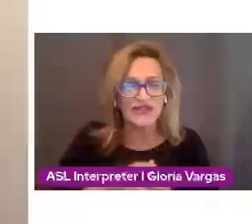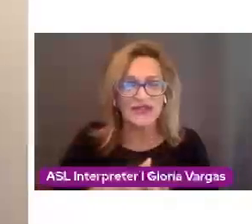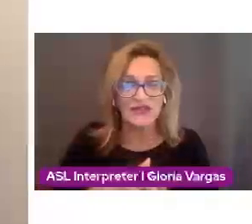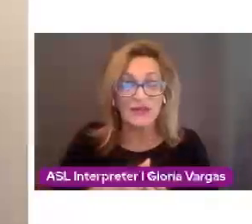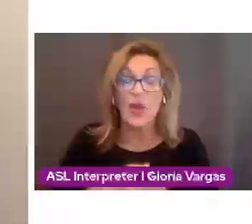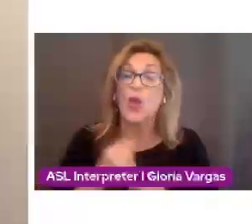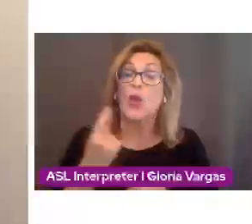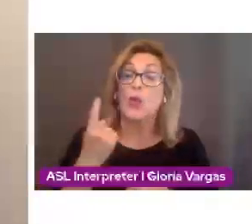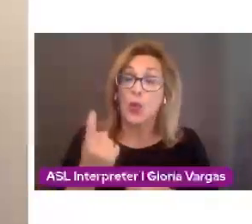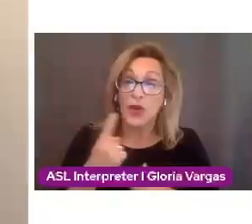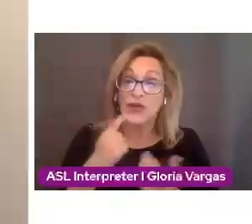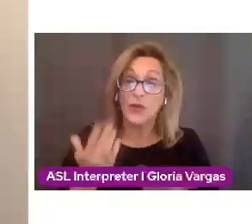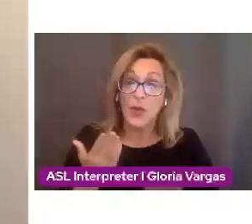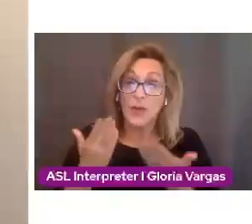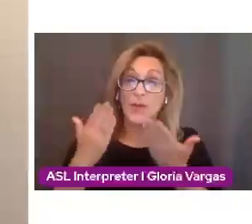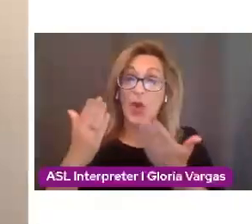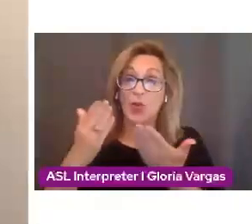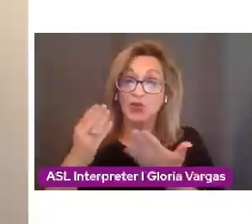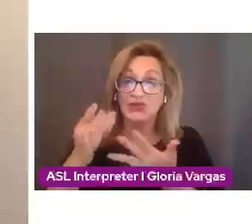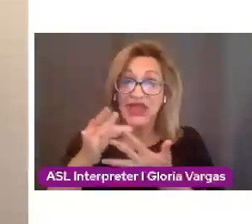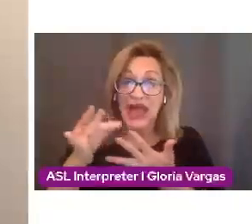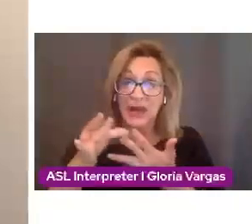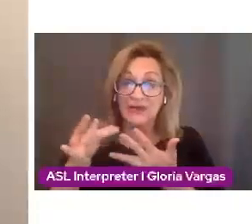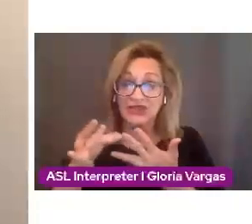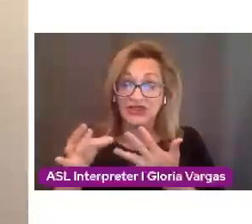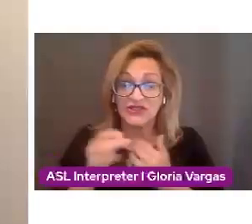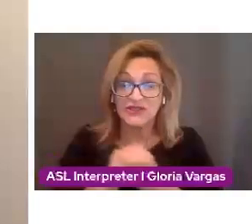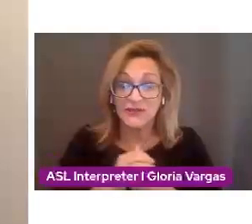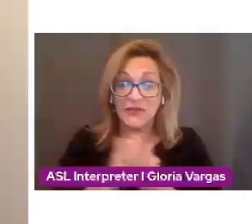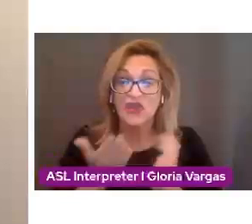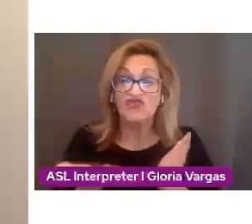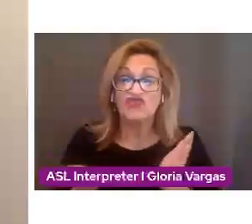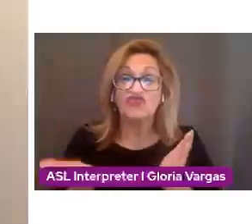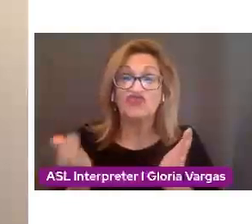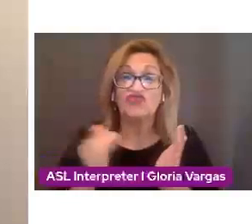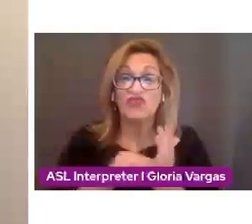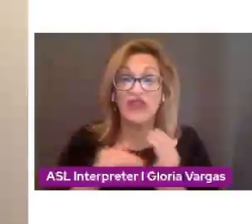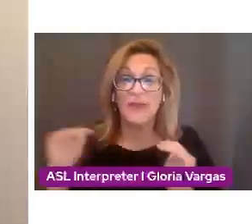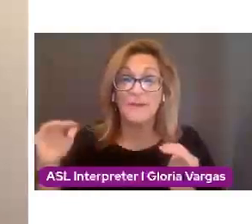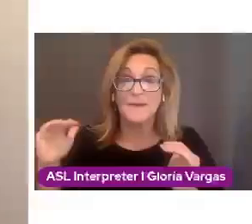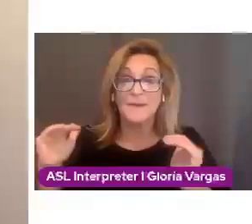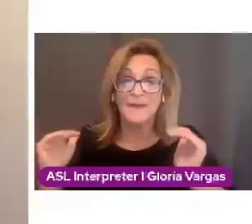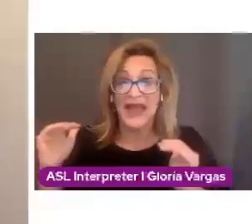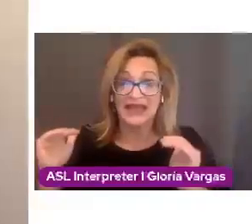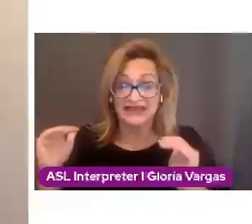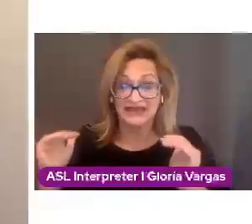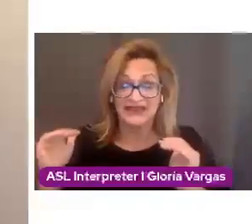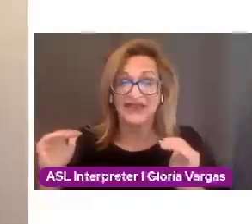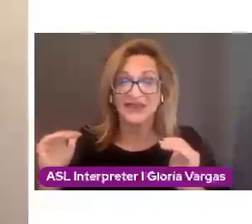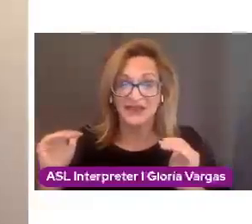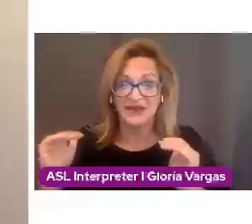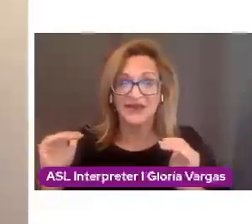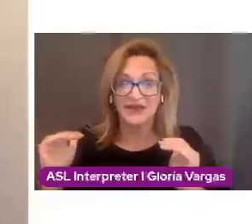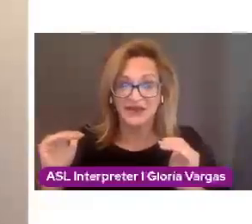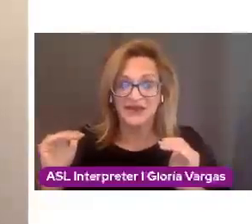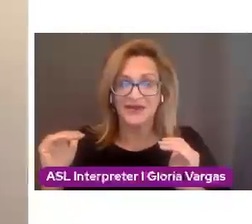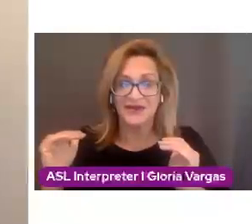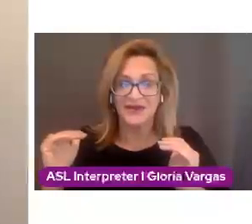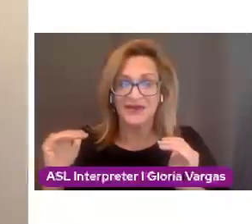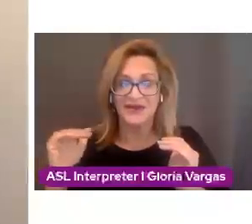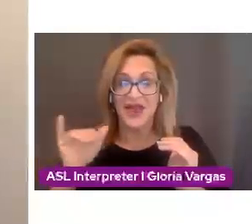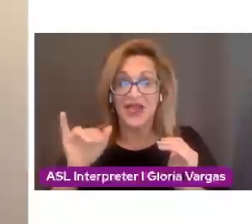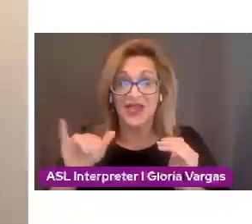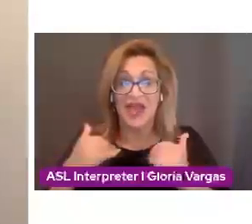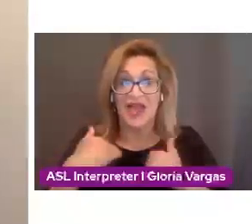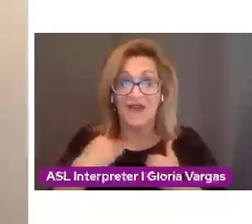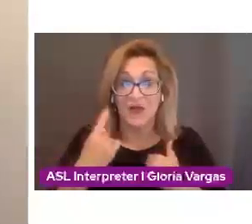proposed options is to rebalance and reinstate that norm where there is